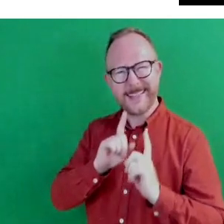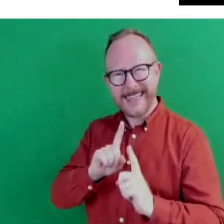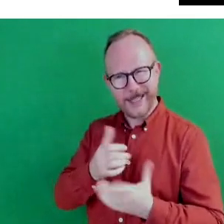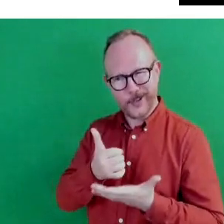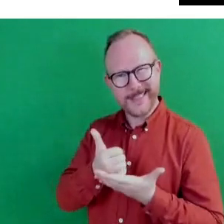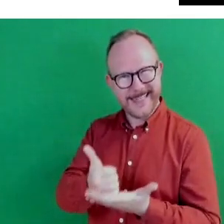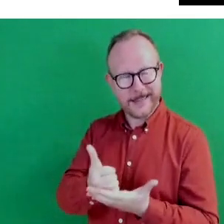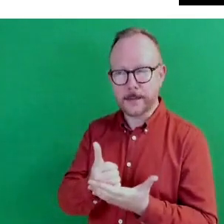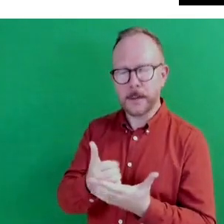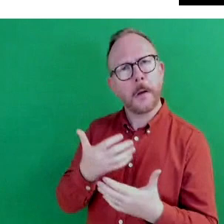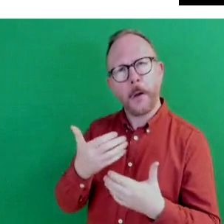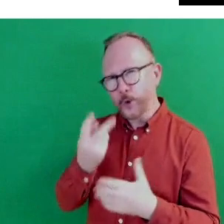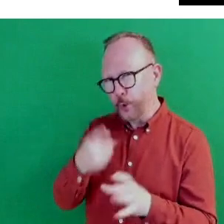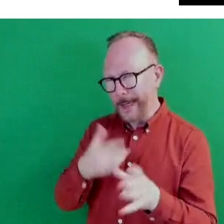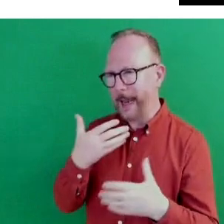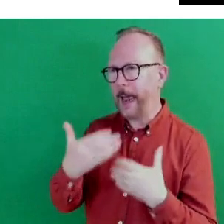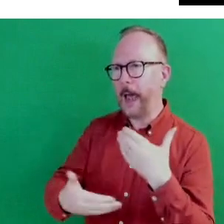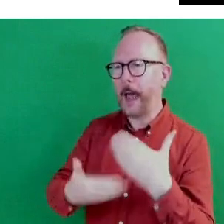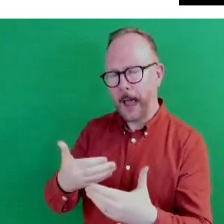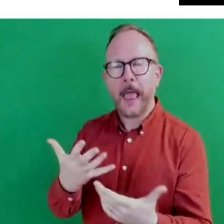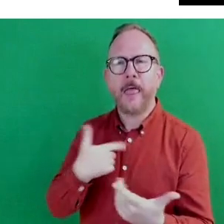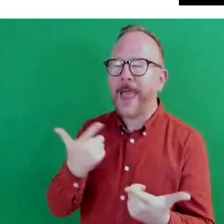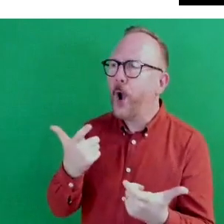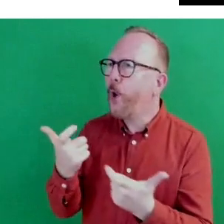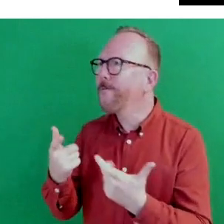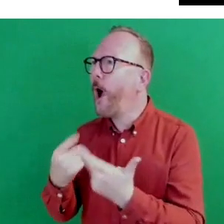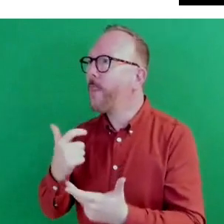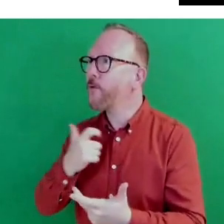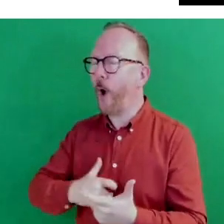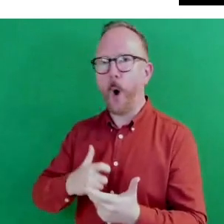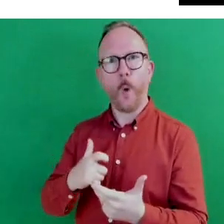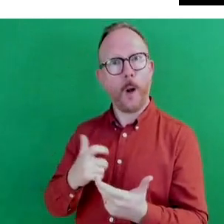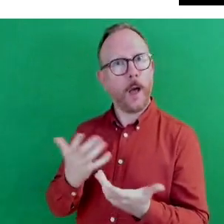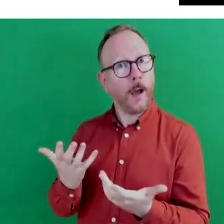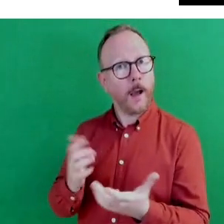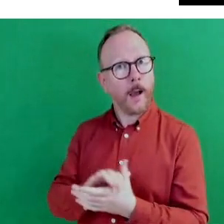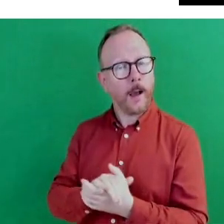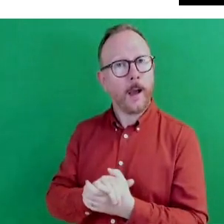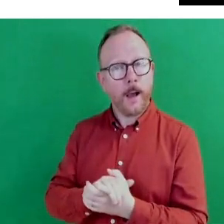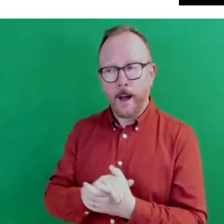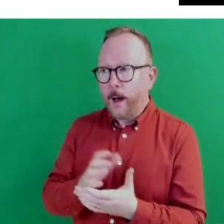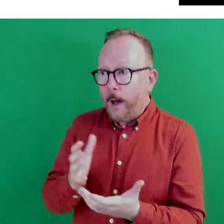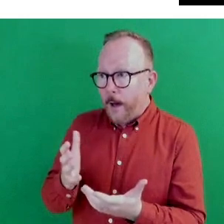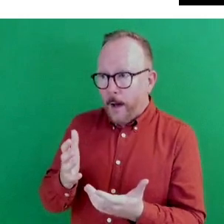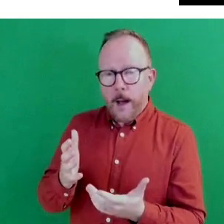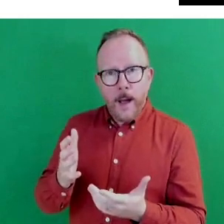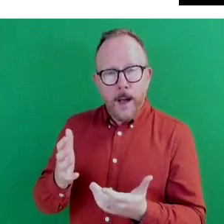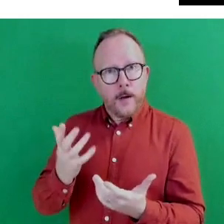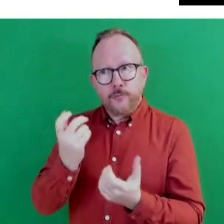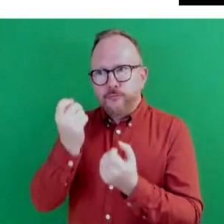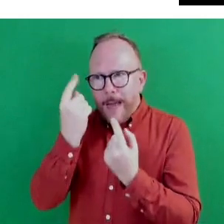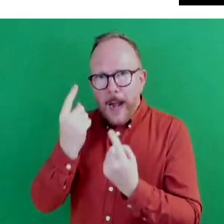And then after that, that's when I started to look for those roles. It was understanding the fact that there was, I guess, this big